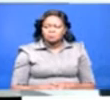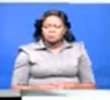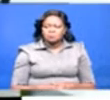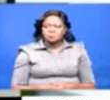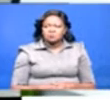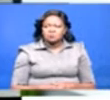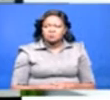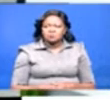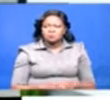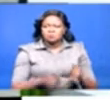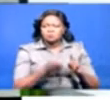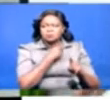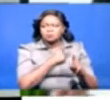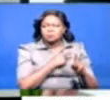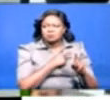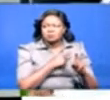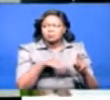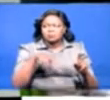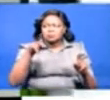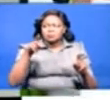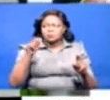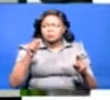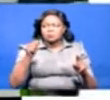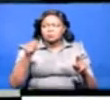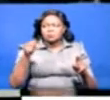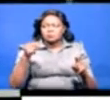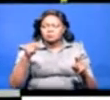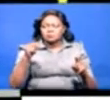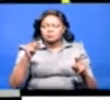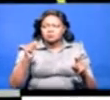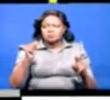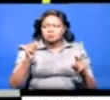The first one is Kaiga Mwalimu Edward Mutai.